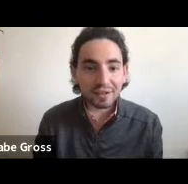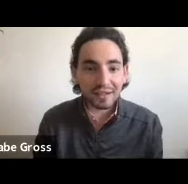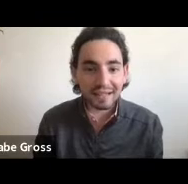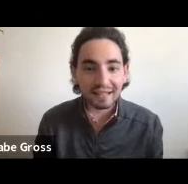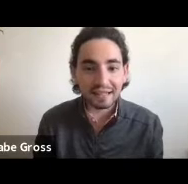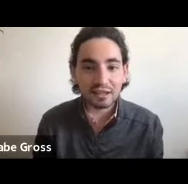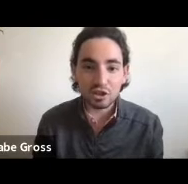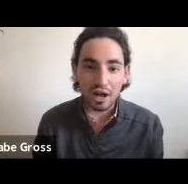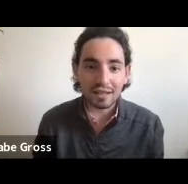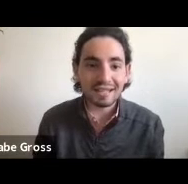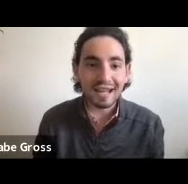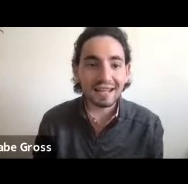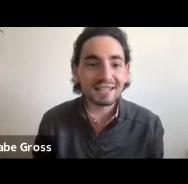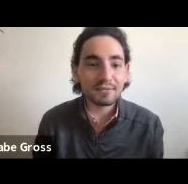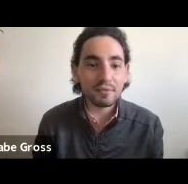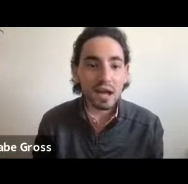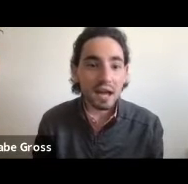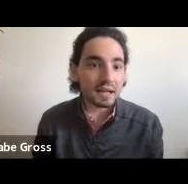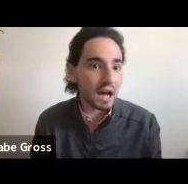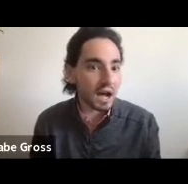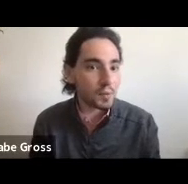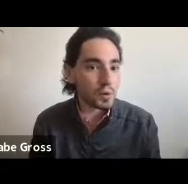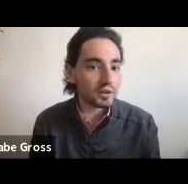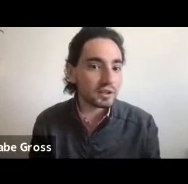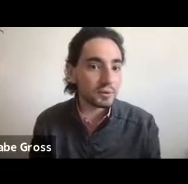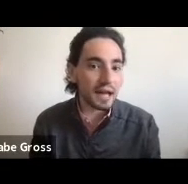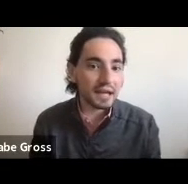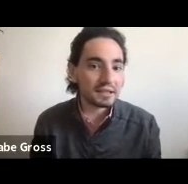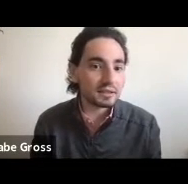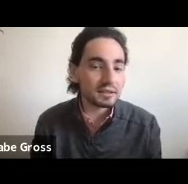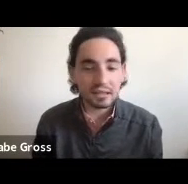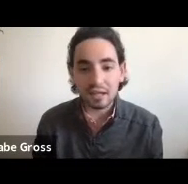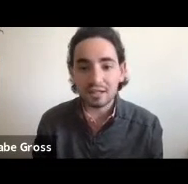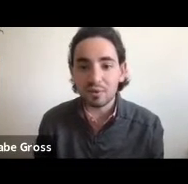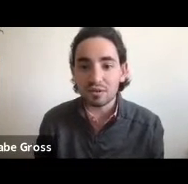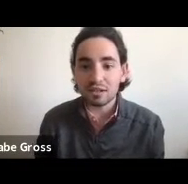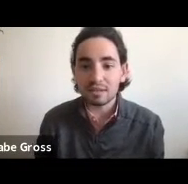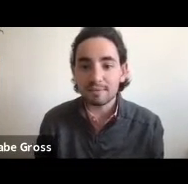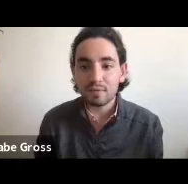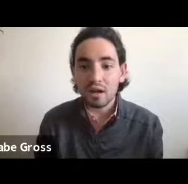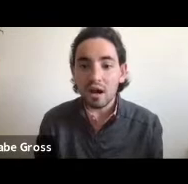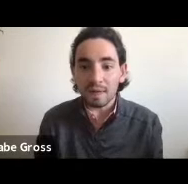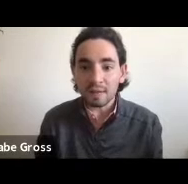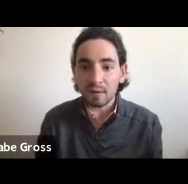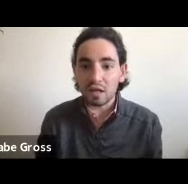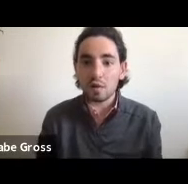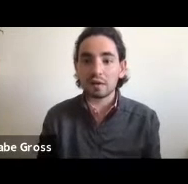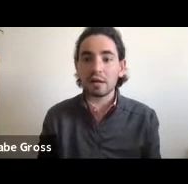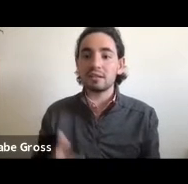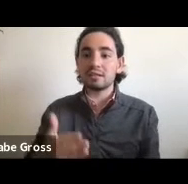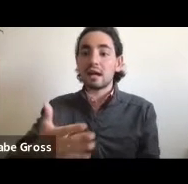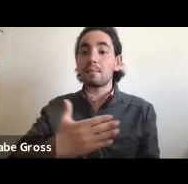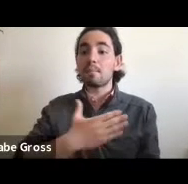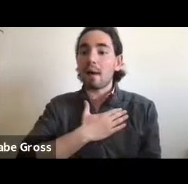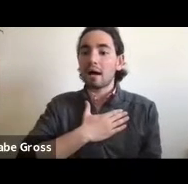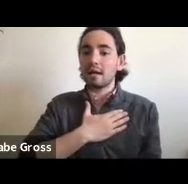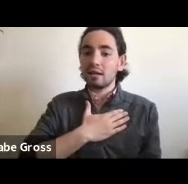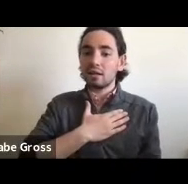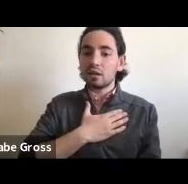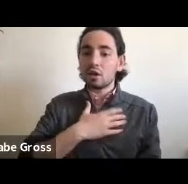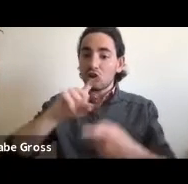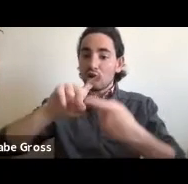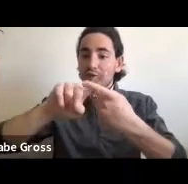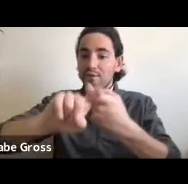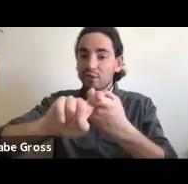Look, I'm wearing new hearing aids, John signs. And I'm wearing new glasses, signs Moses. On this page, we learn how to